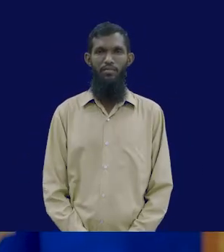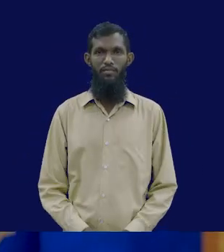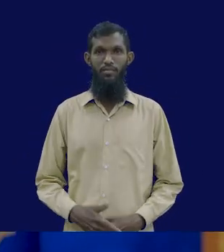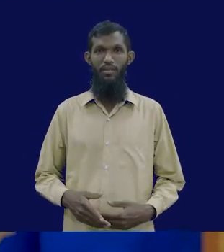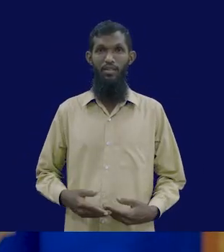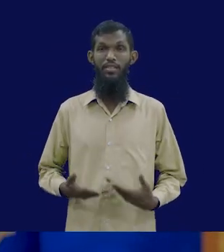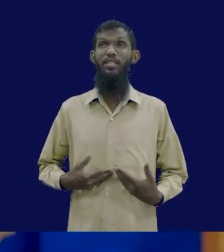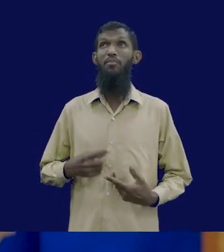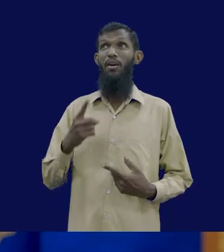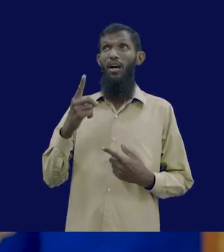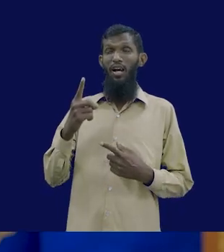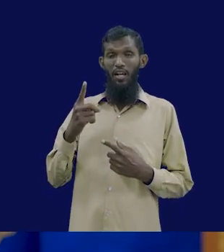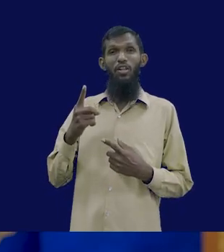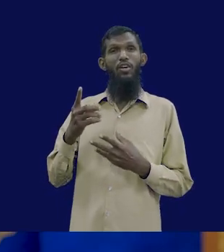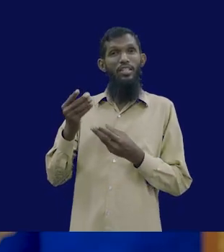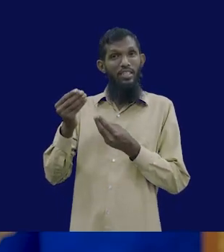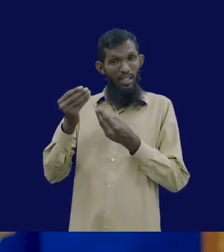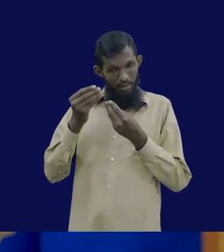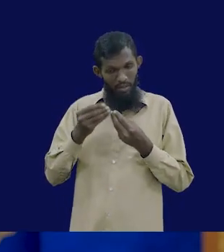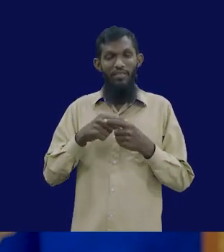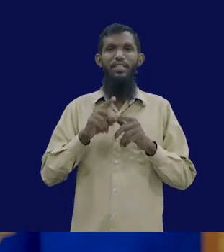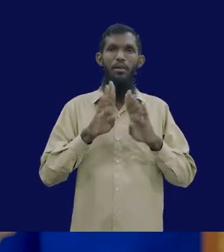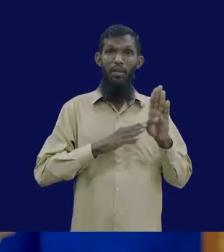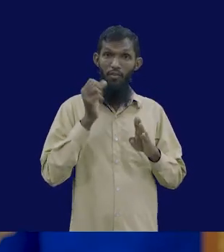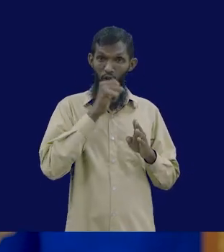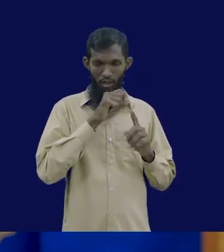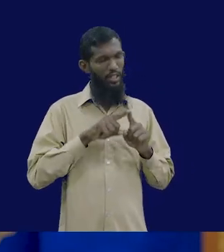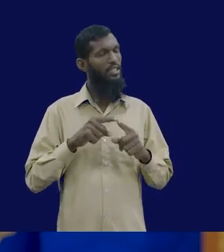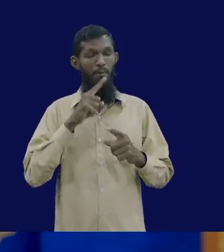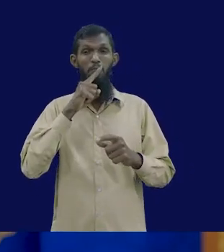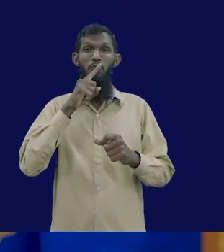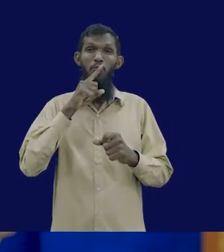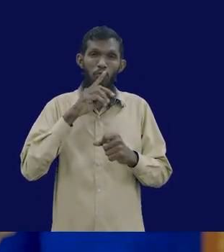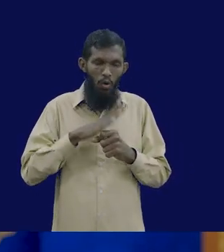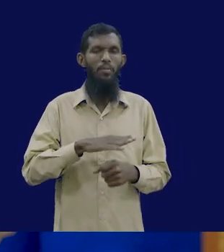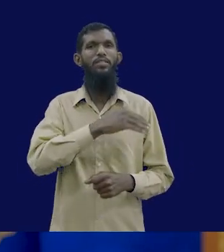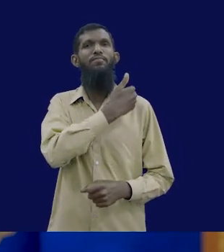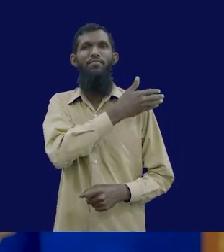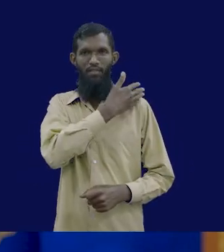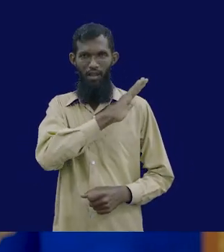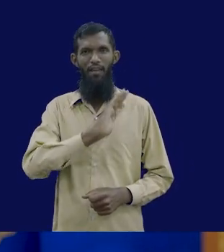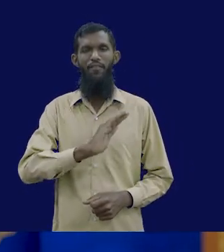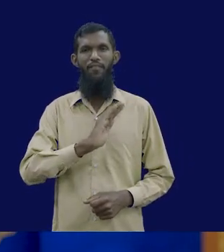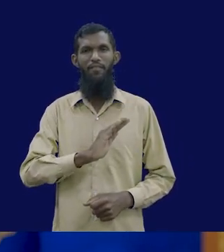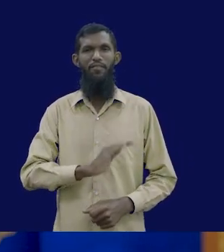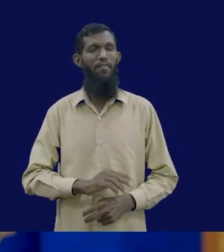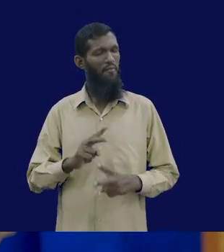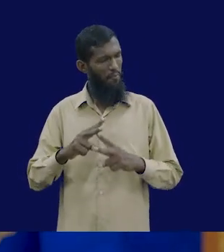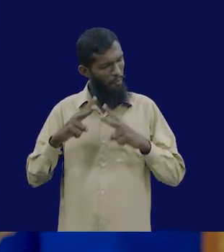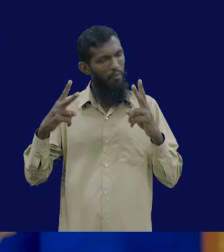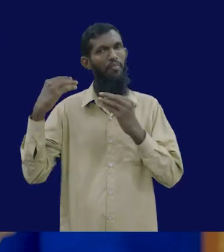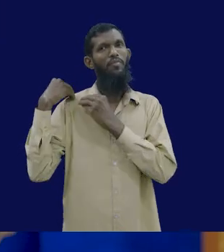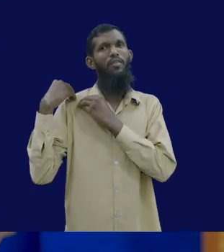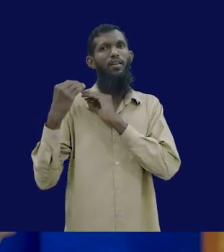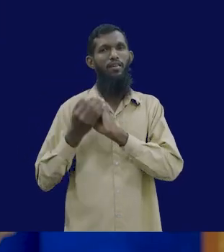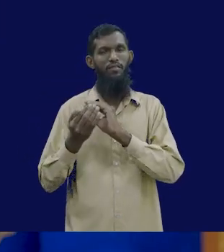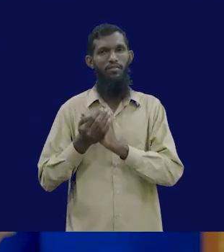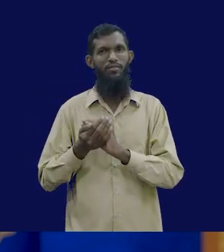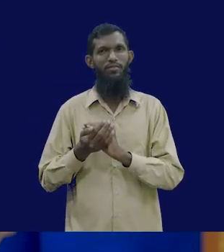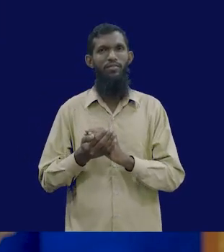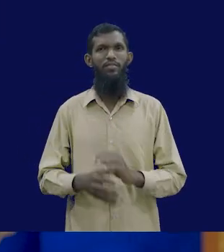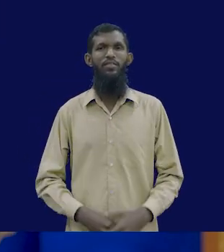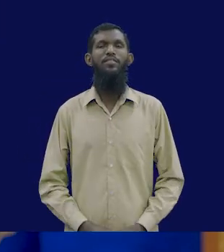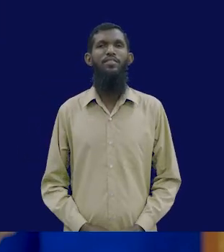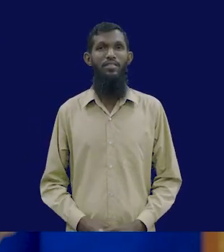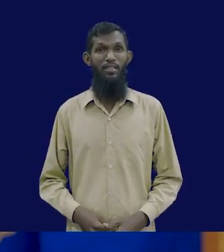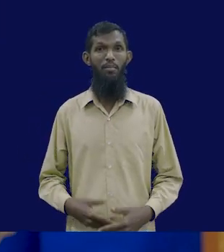It is among the acts for which Allah subhanahu wa ta'ala promises forgiveness and great reward. It